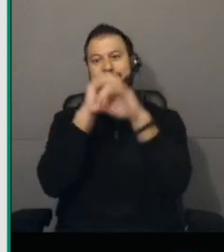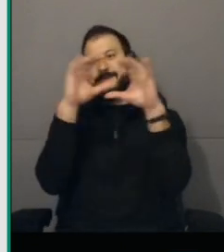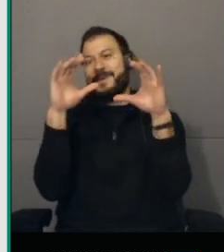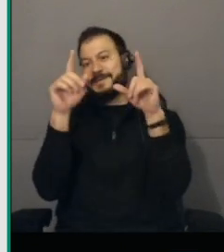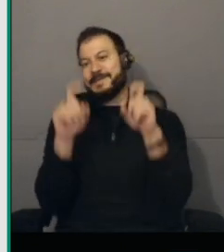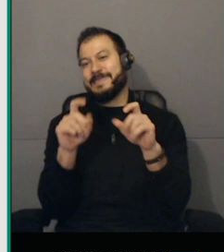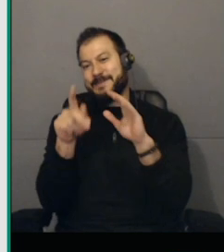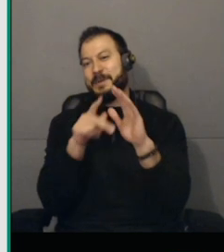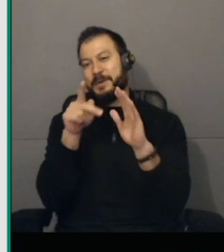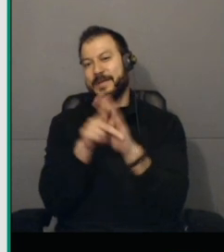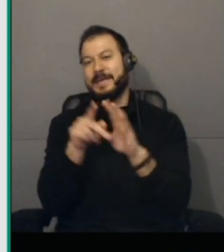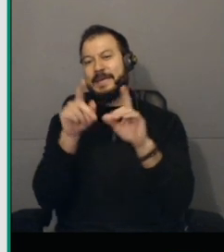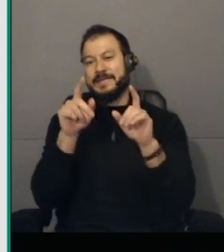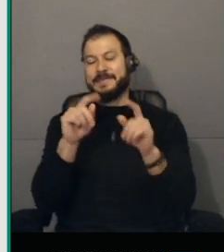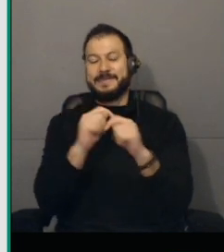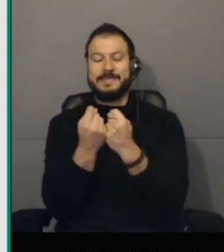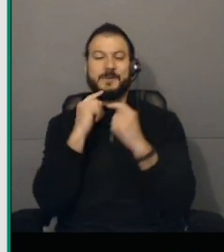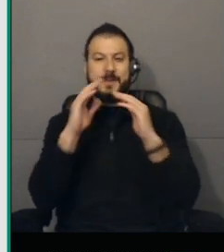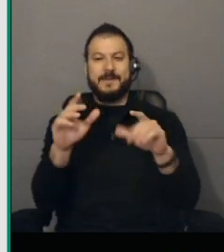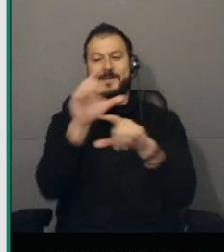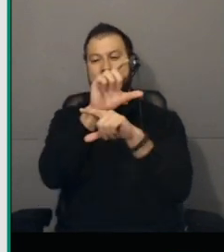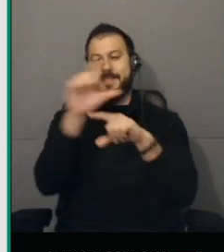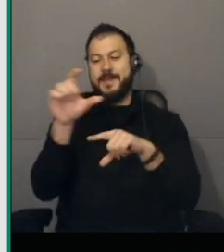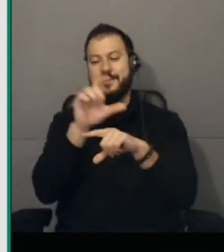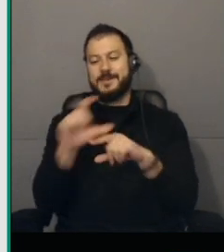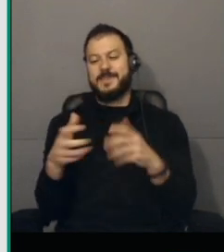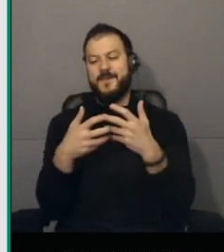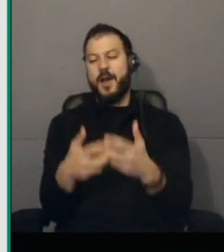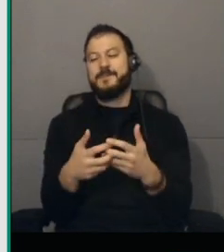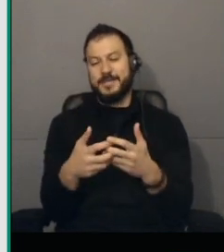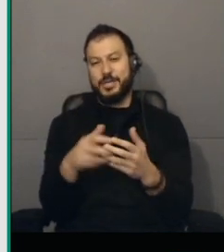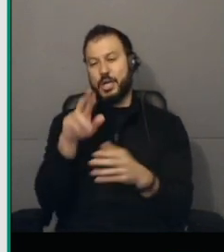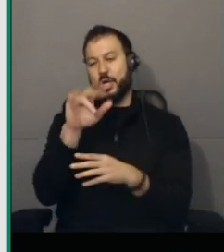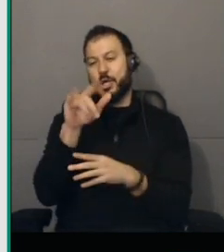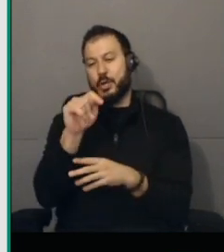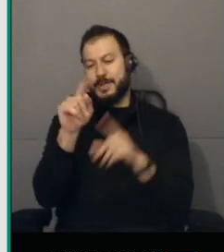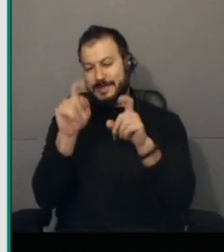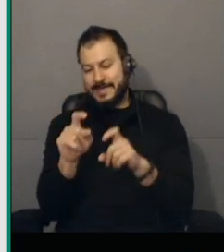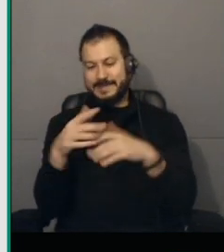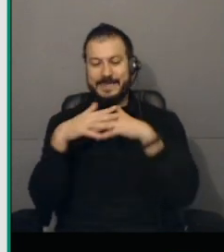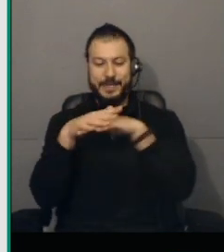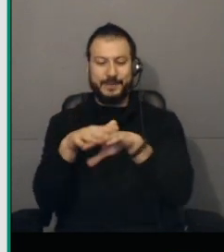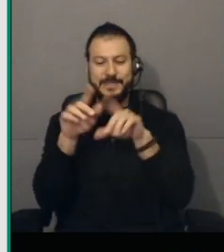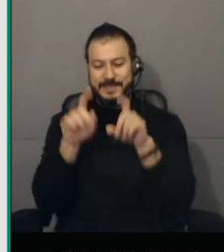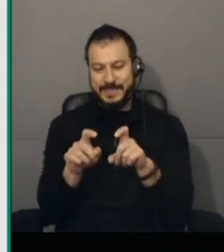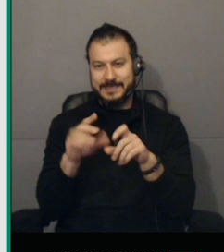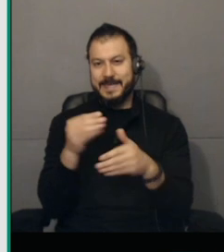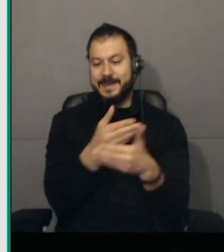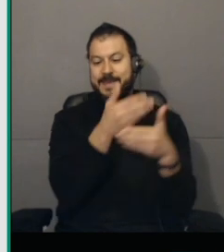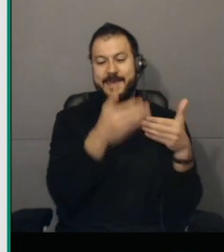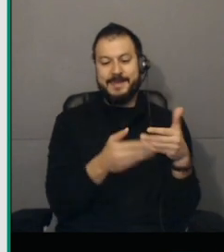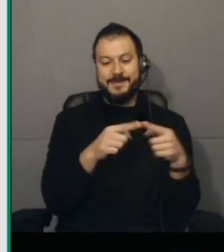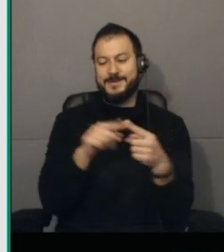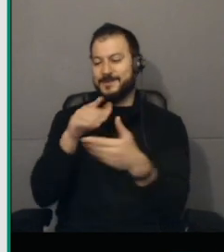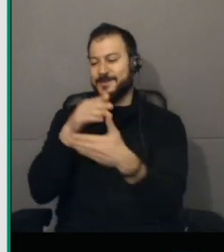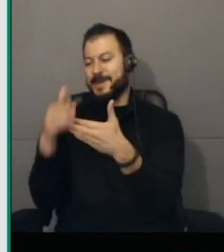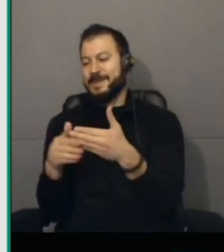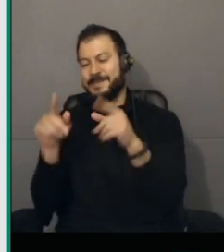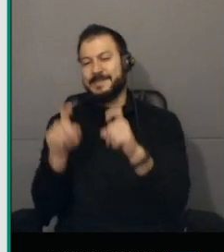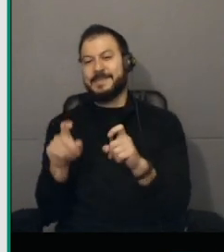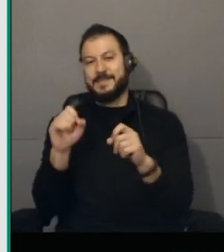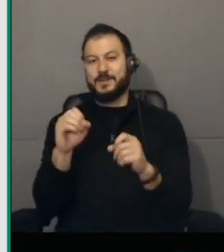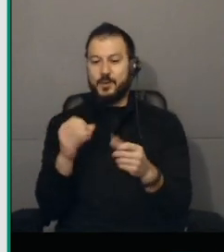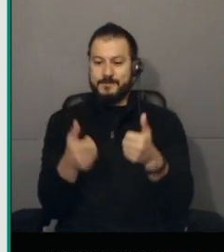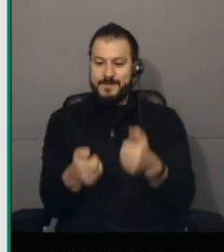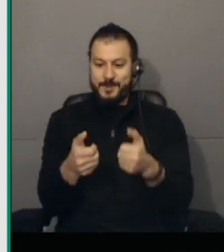pyramid, you'll see that teams will implement layers of automation, including unit tests, integration tests, and end-to-end tests, so that